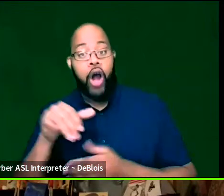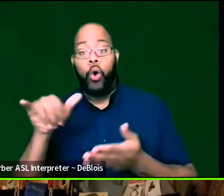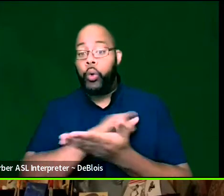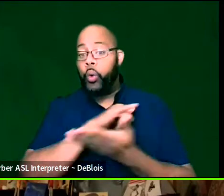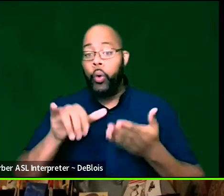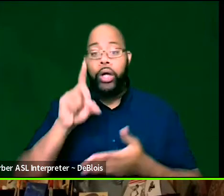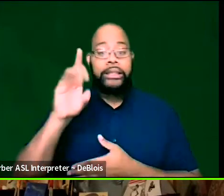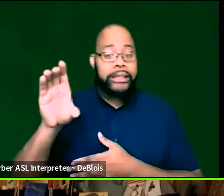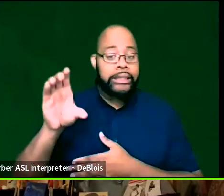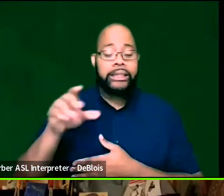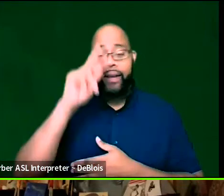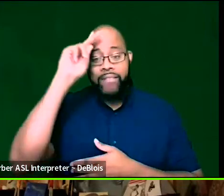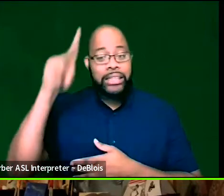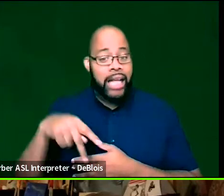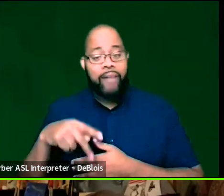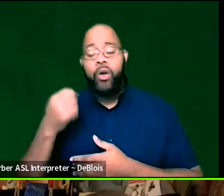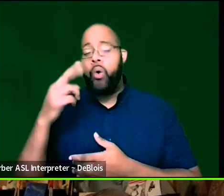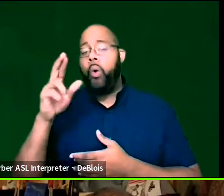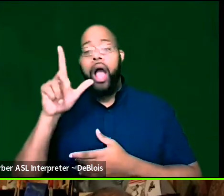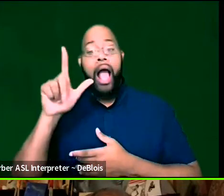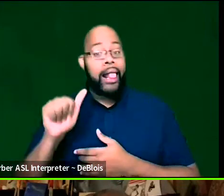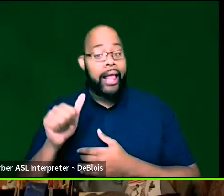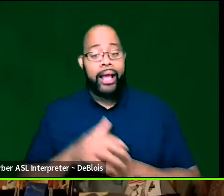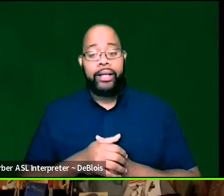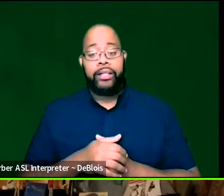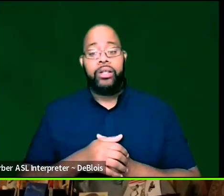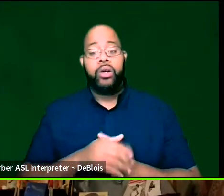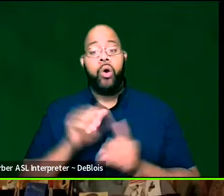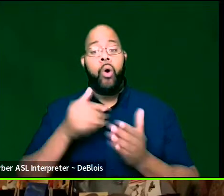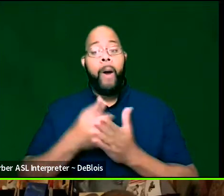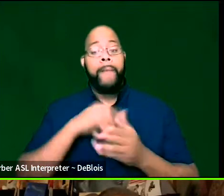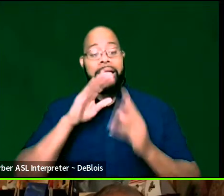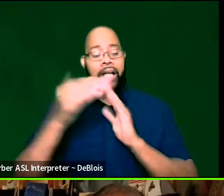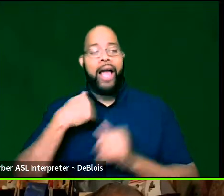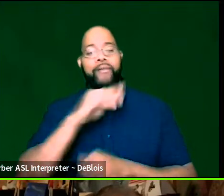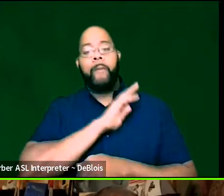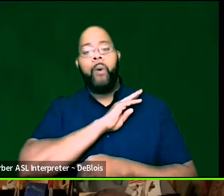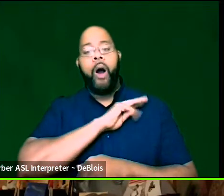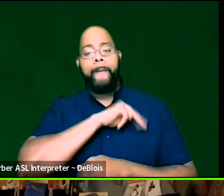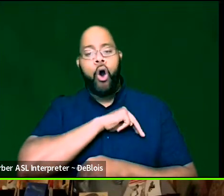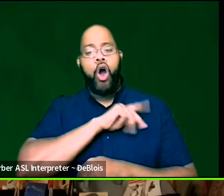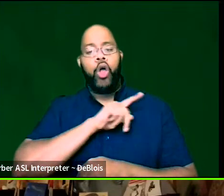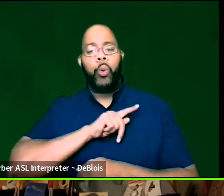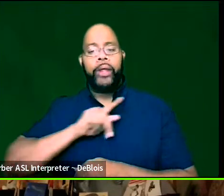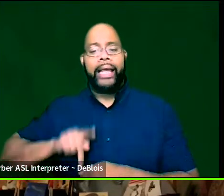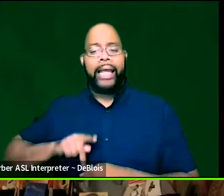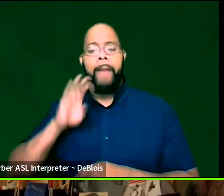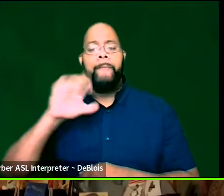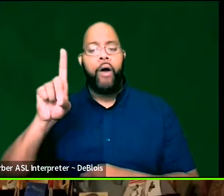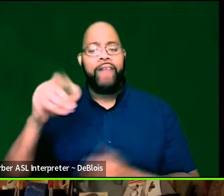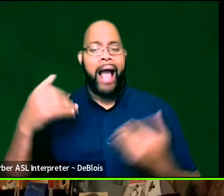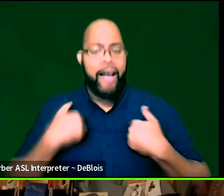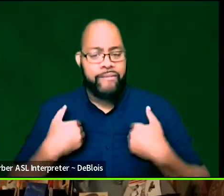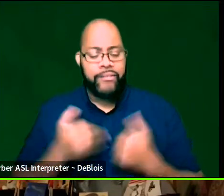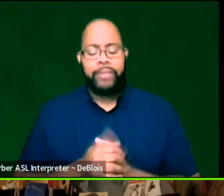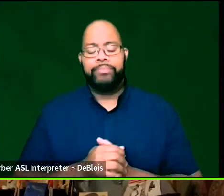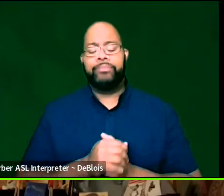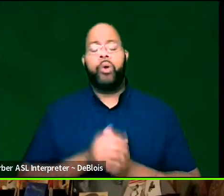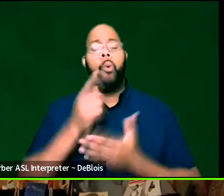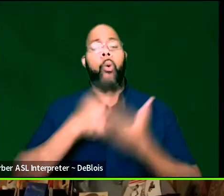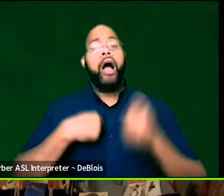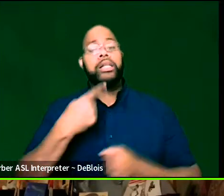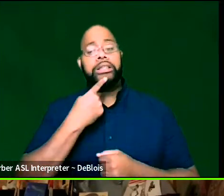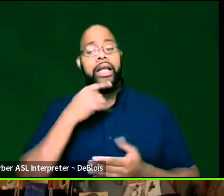York, DC, Philadelphia, or LA, all of our towns have a Martin Luther King Boulevard. And what I